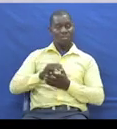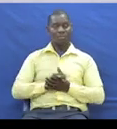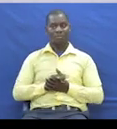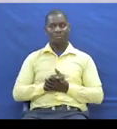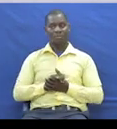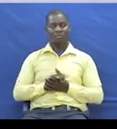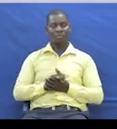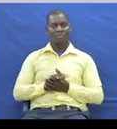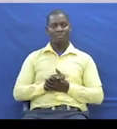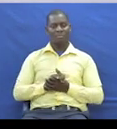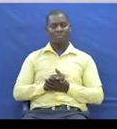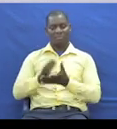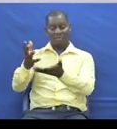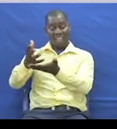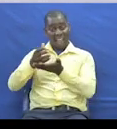have something here.